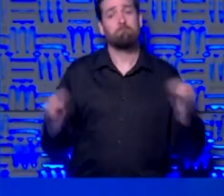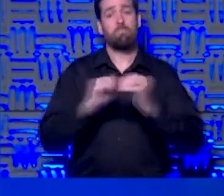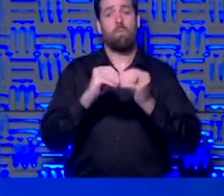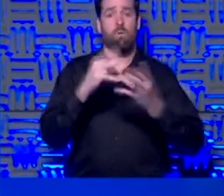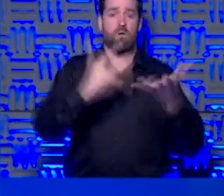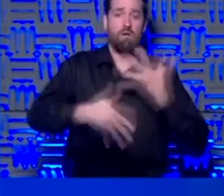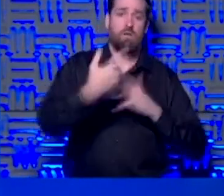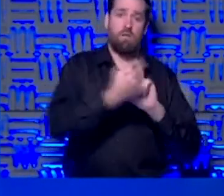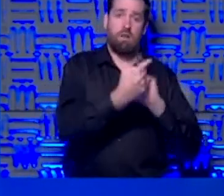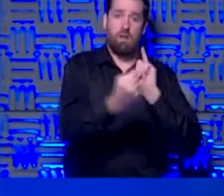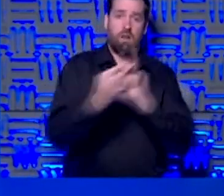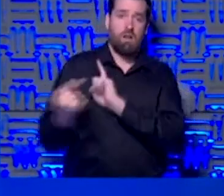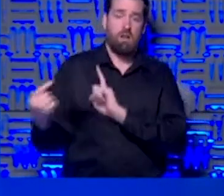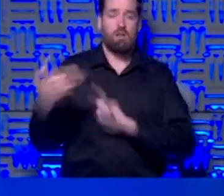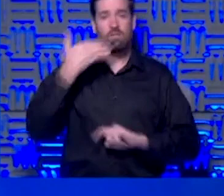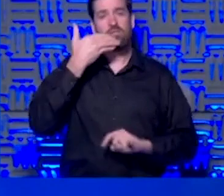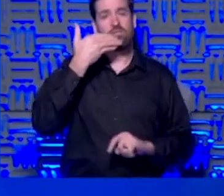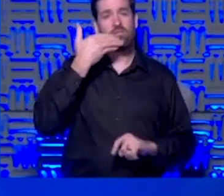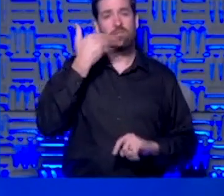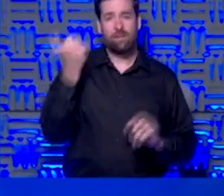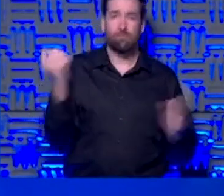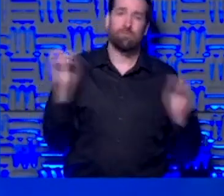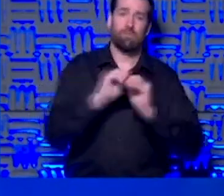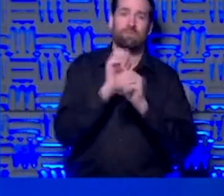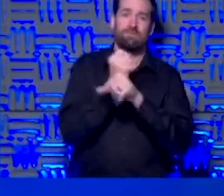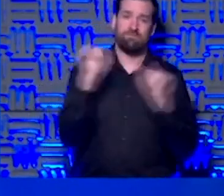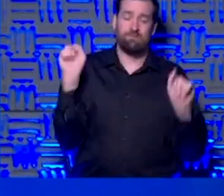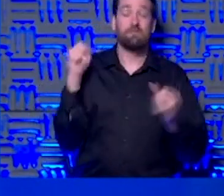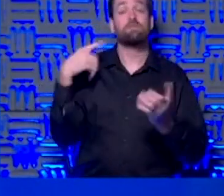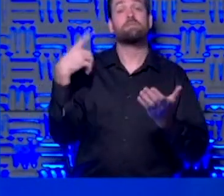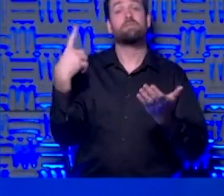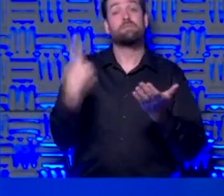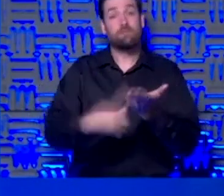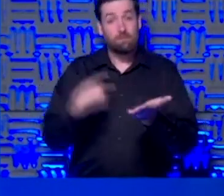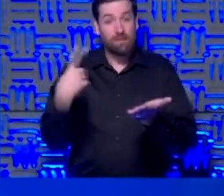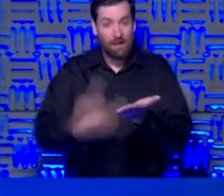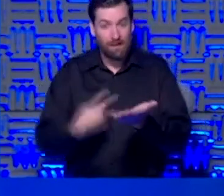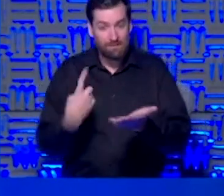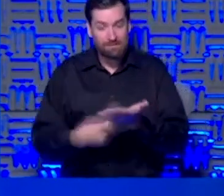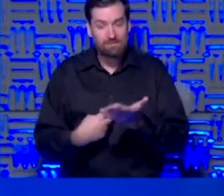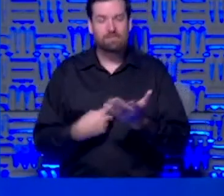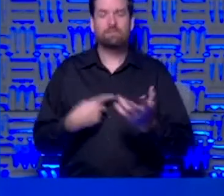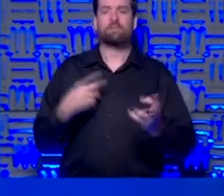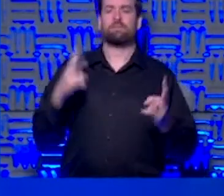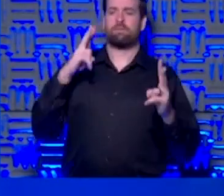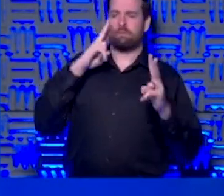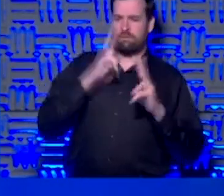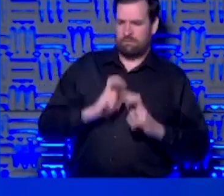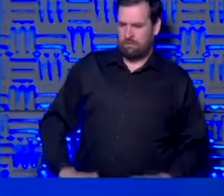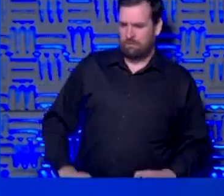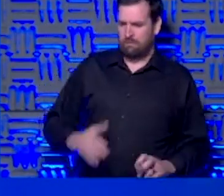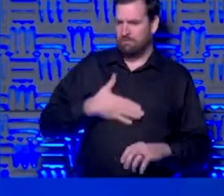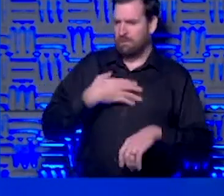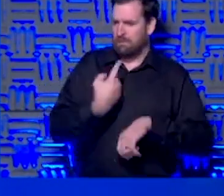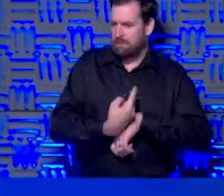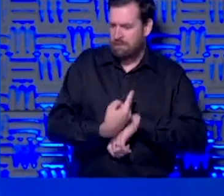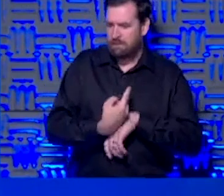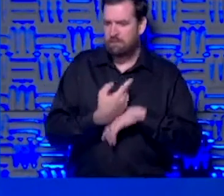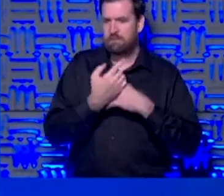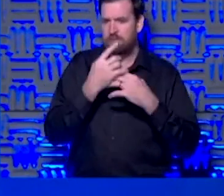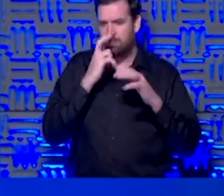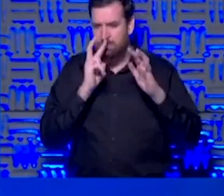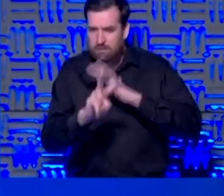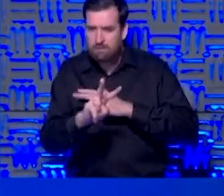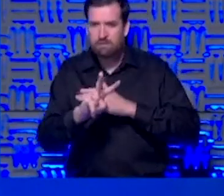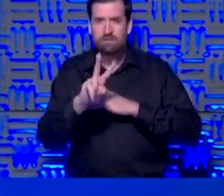better off you are going to be, and the more and the safer you are. And sometimes that forces you to really think how your entire day goes, and whether or not you